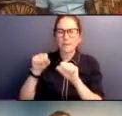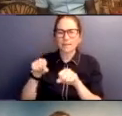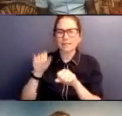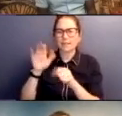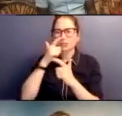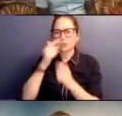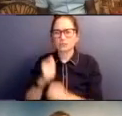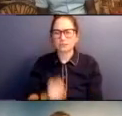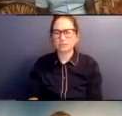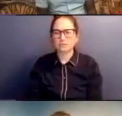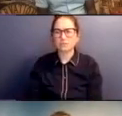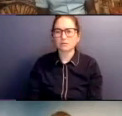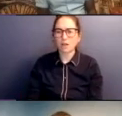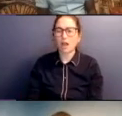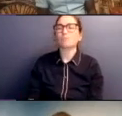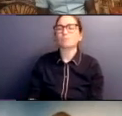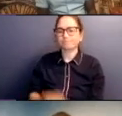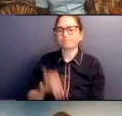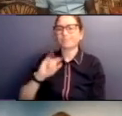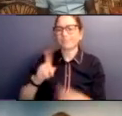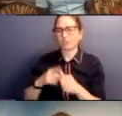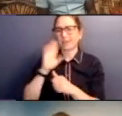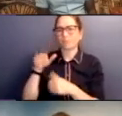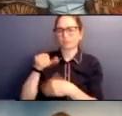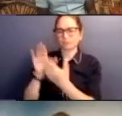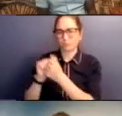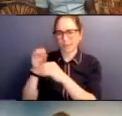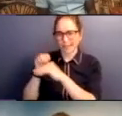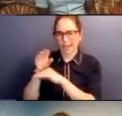interests? First, I would go to the counselor.